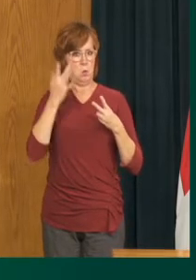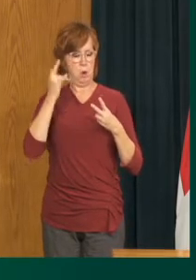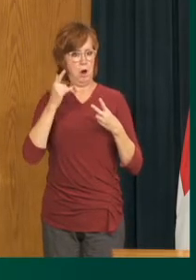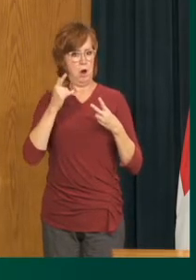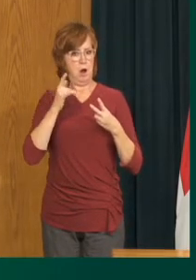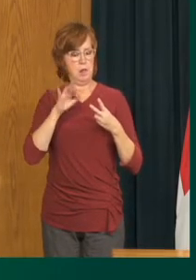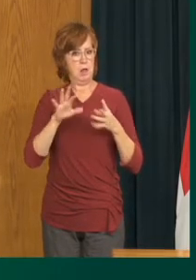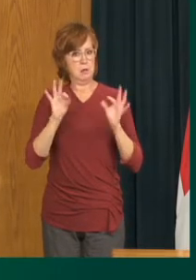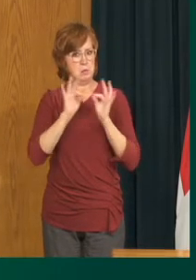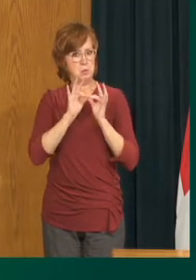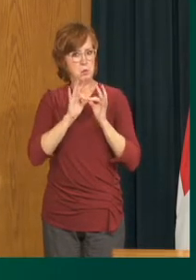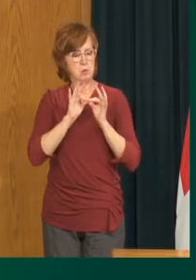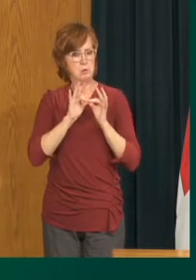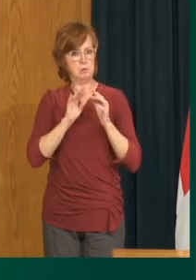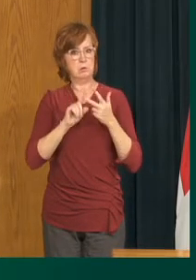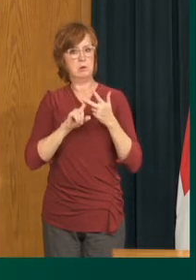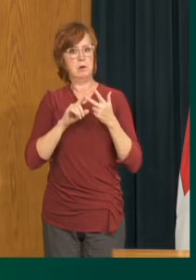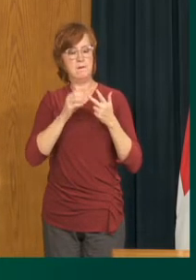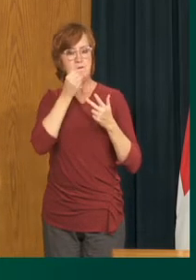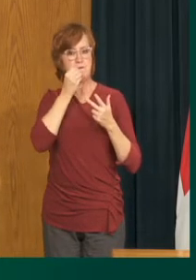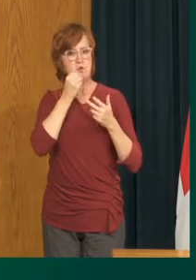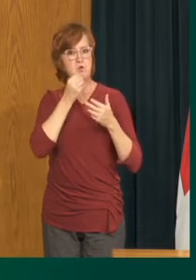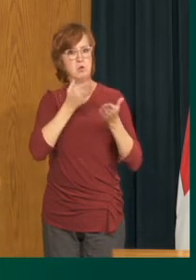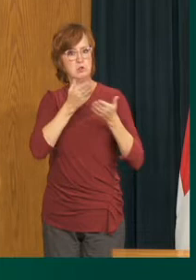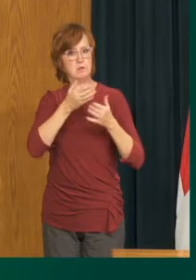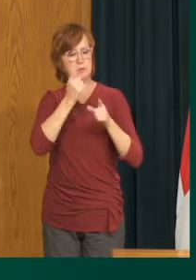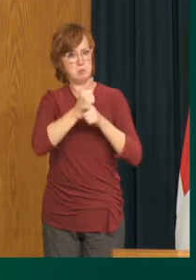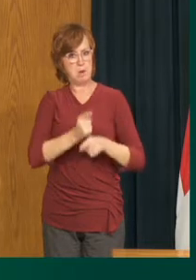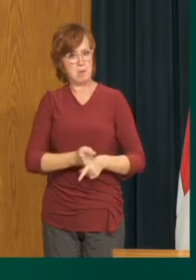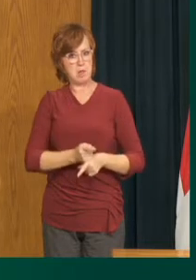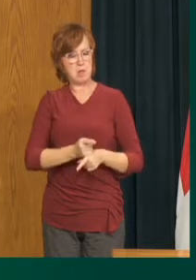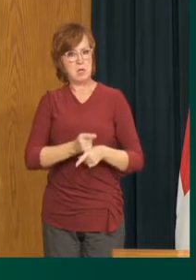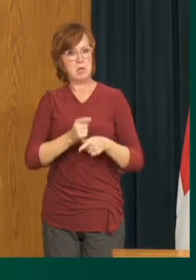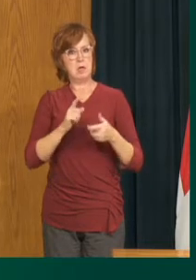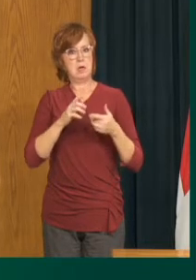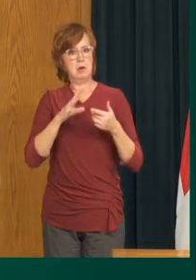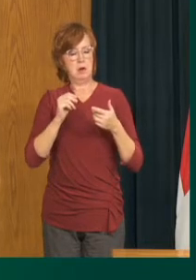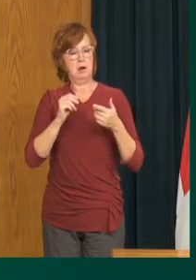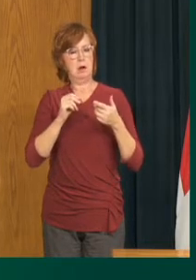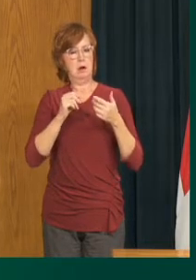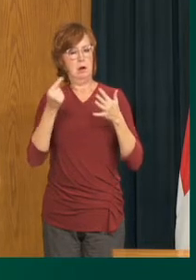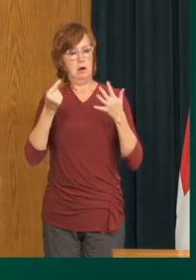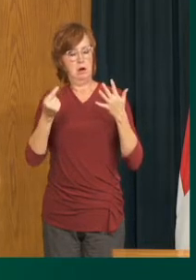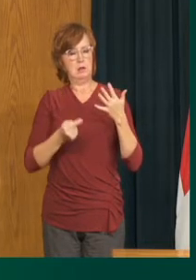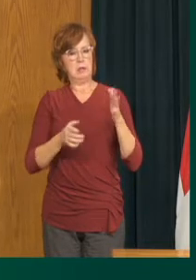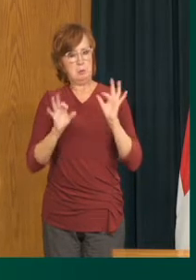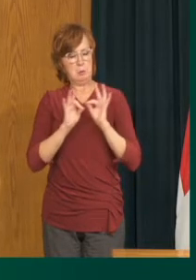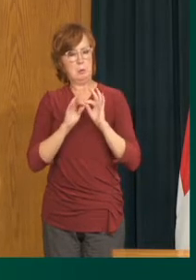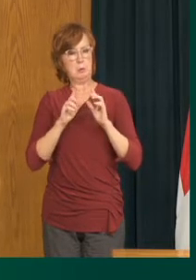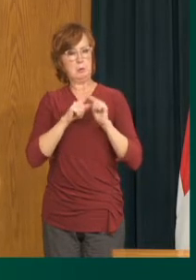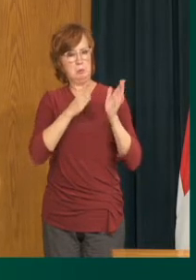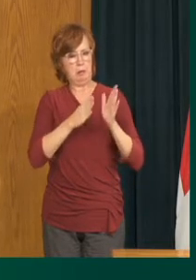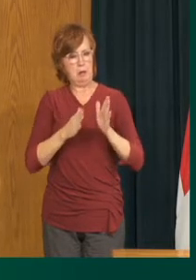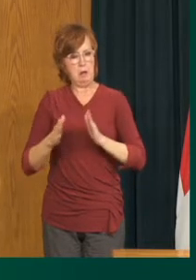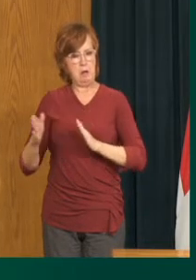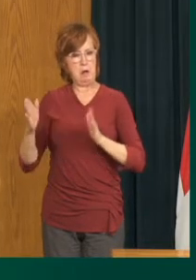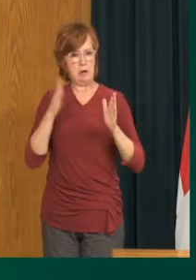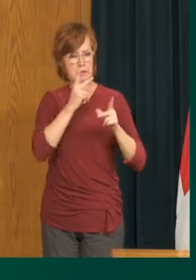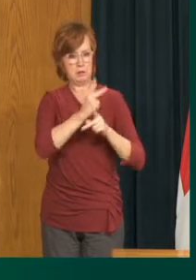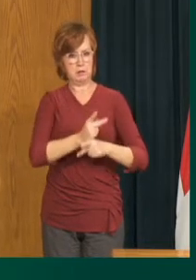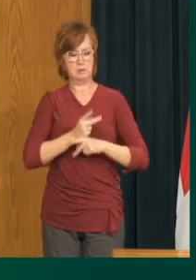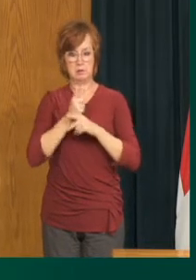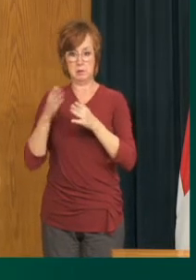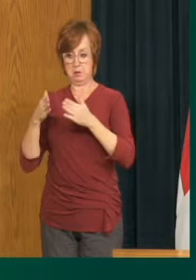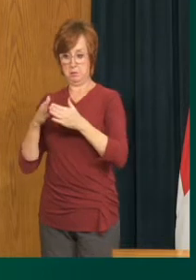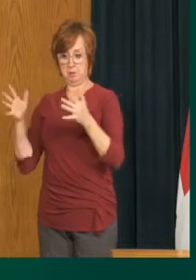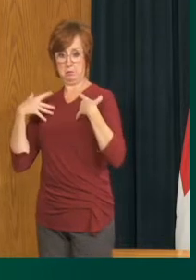safely? That is so important, and that's why these public health orders are in place for private gatherings. In